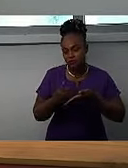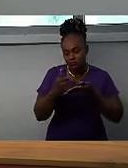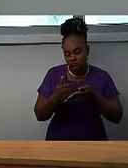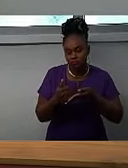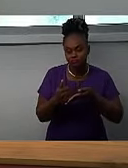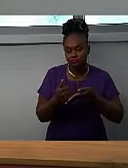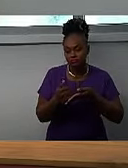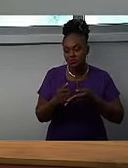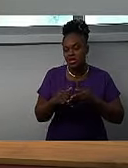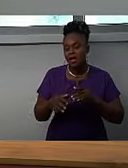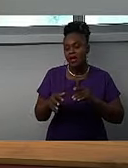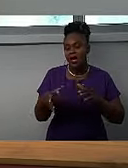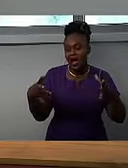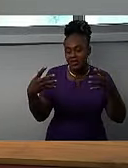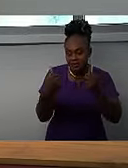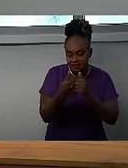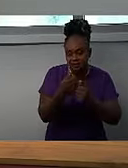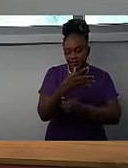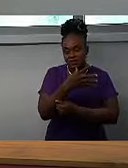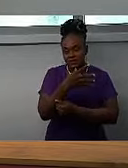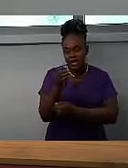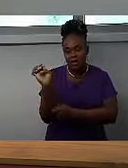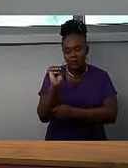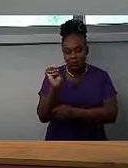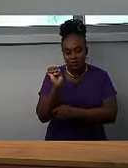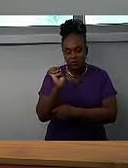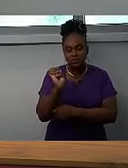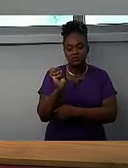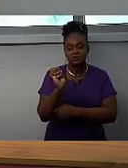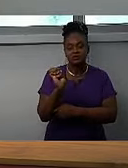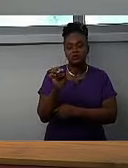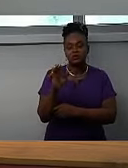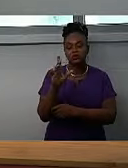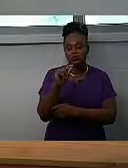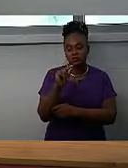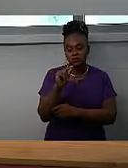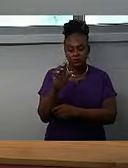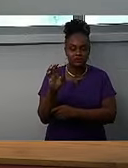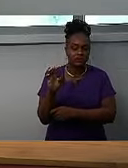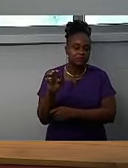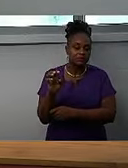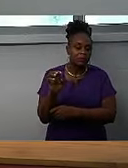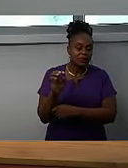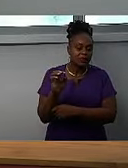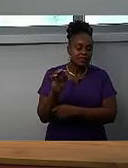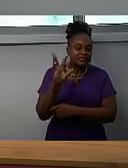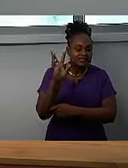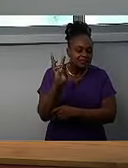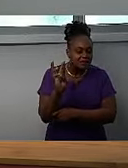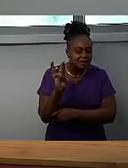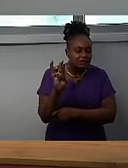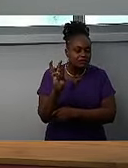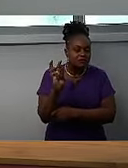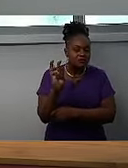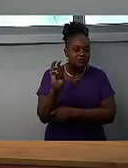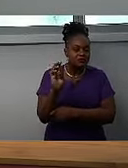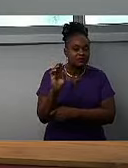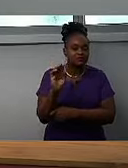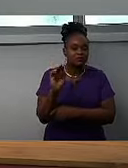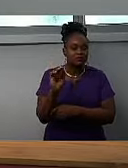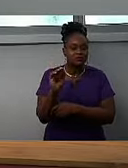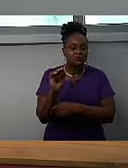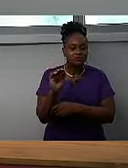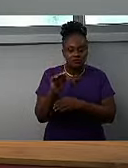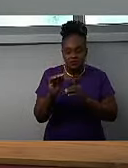emergency unit in November of 2022. 6, the refurbishment of 5 theaters at the